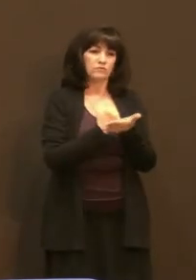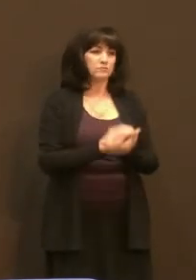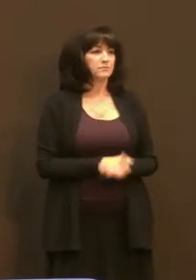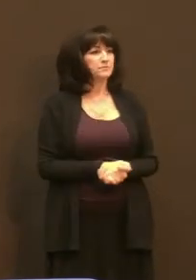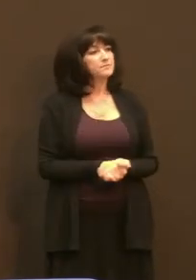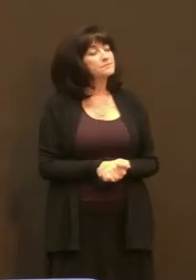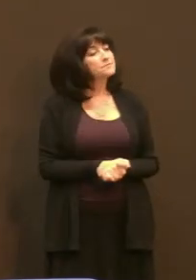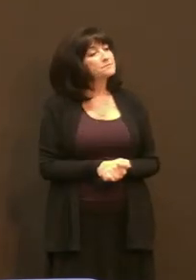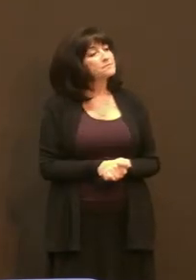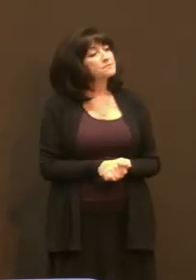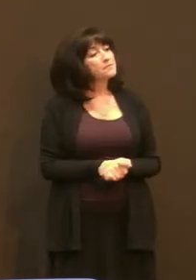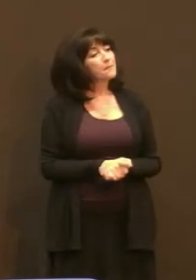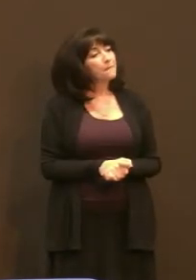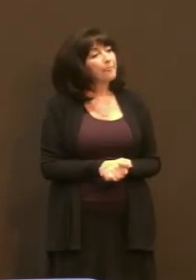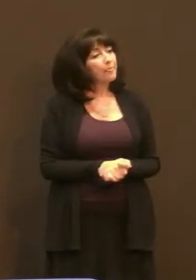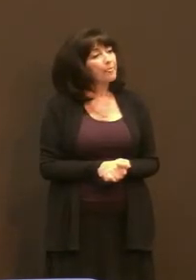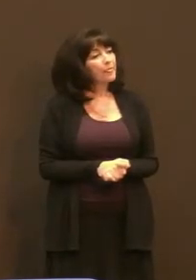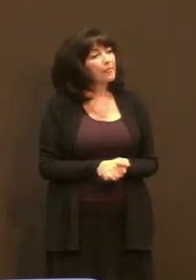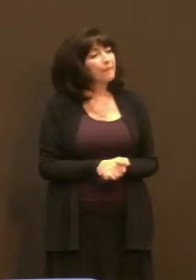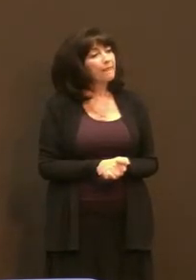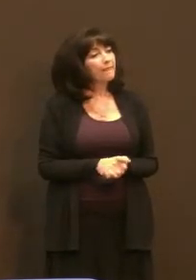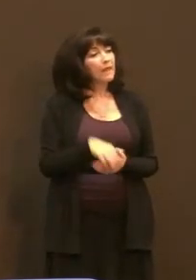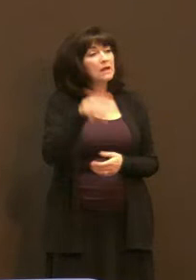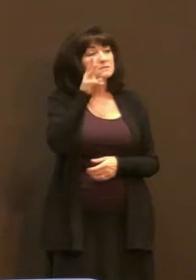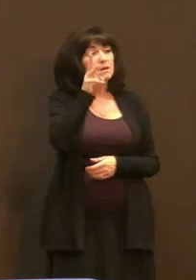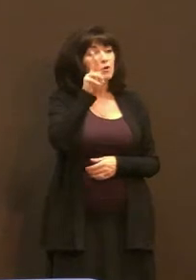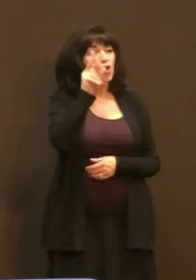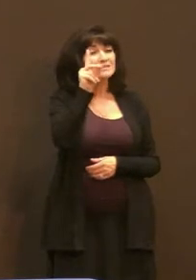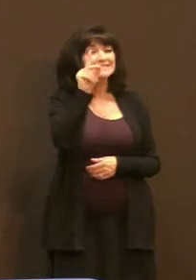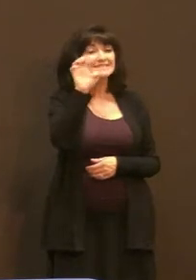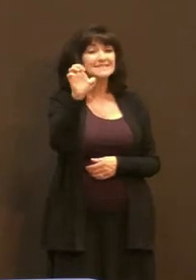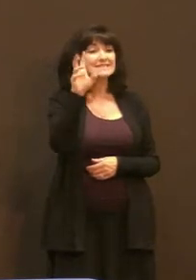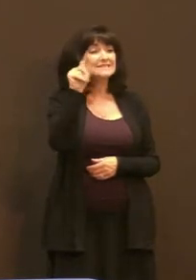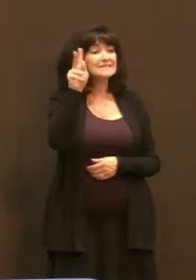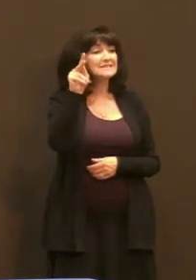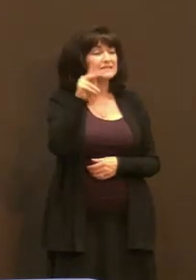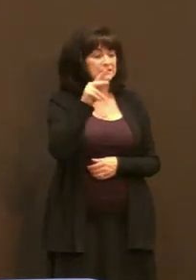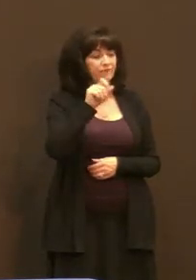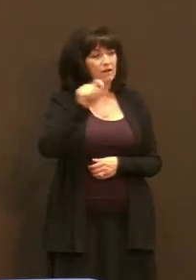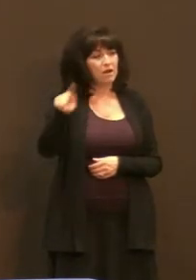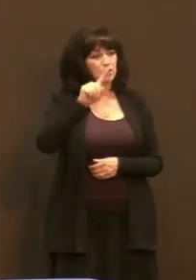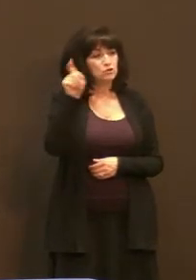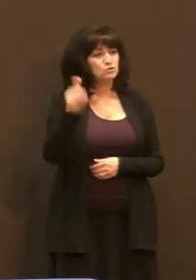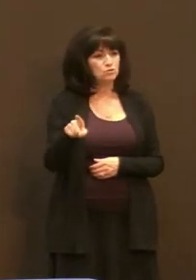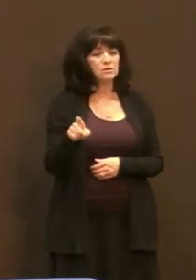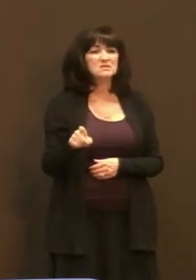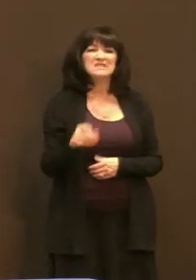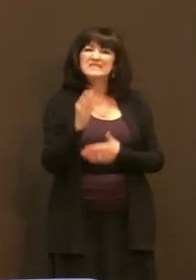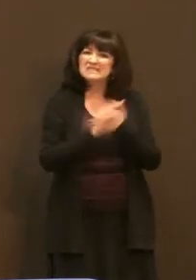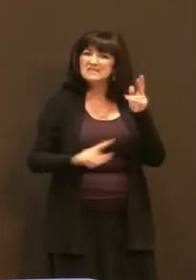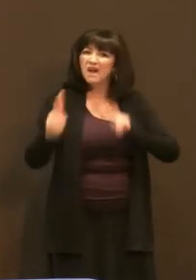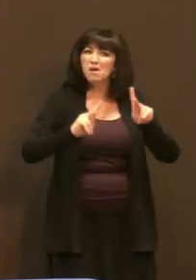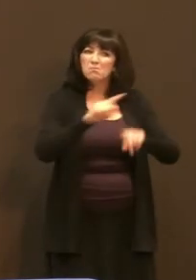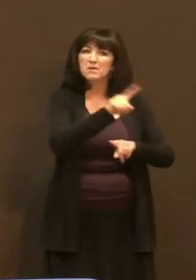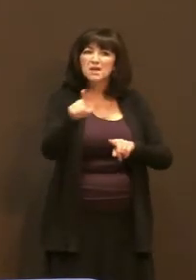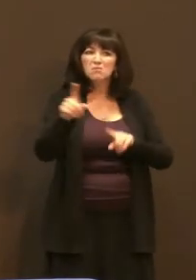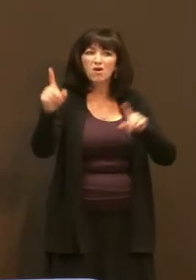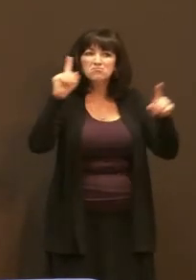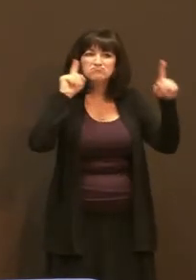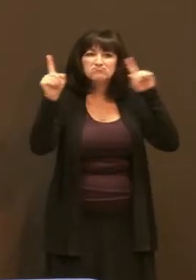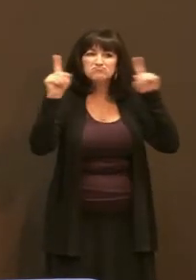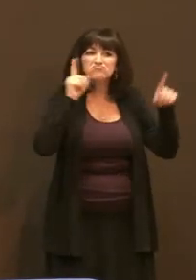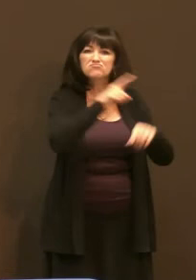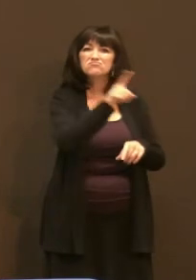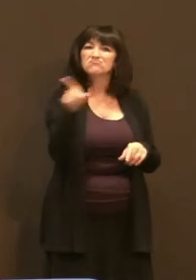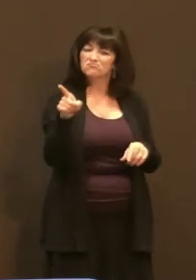Mallory Metzner at WRDE says, people are saying they're having issues accessing unemployment benefits. What's being done about this,